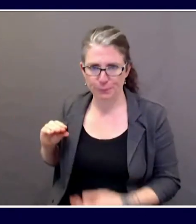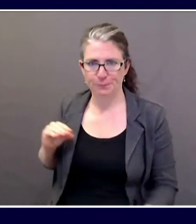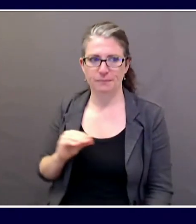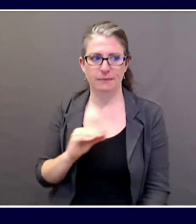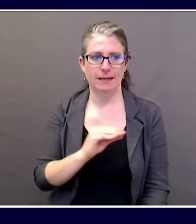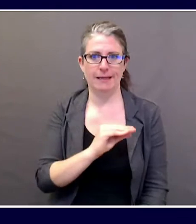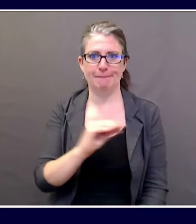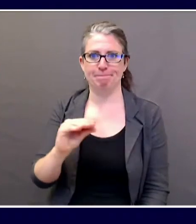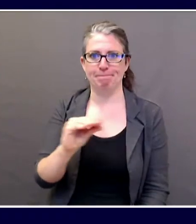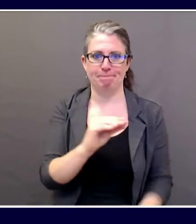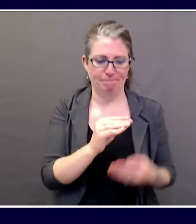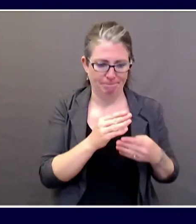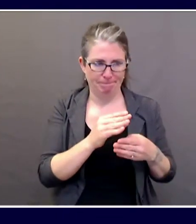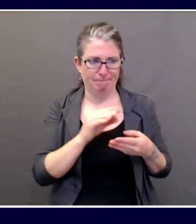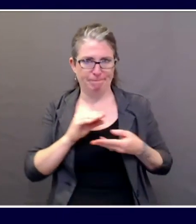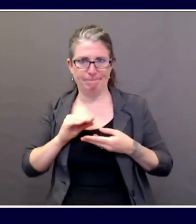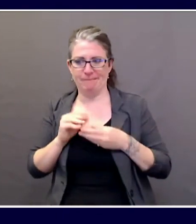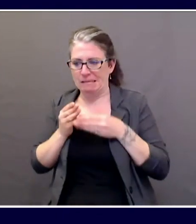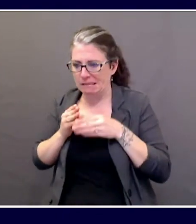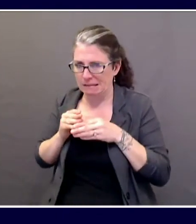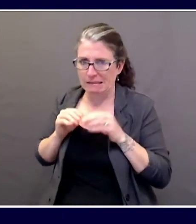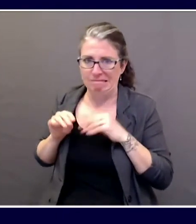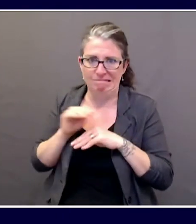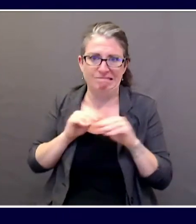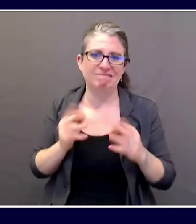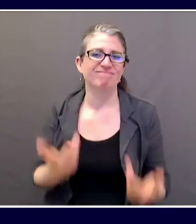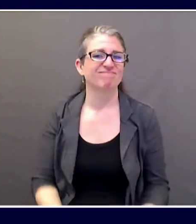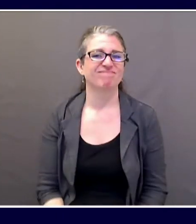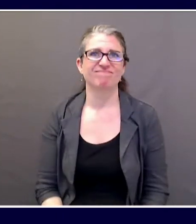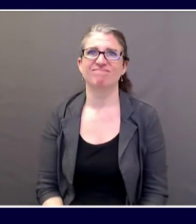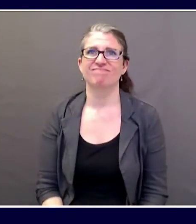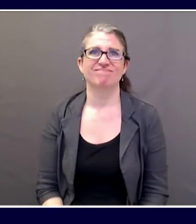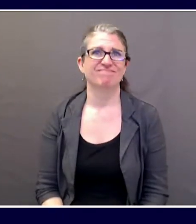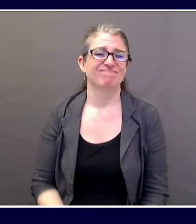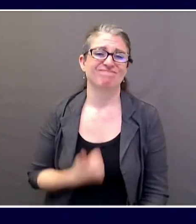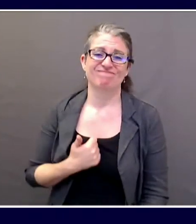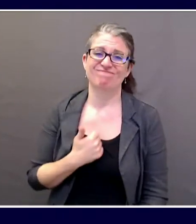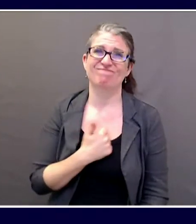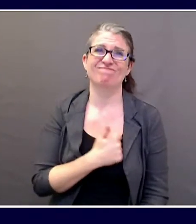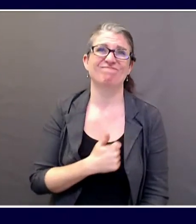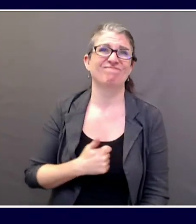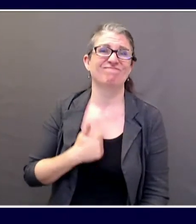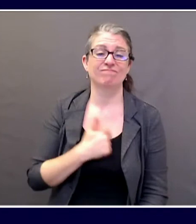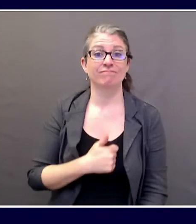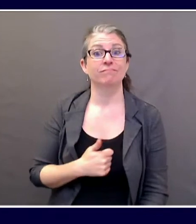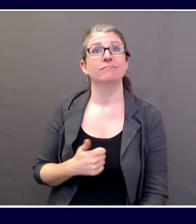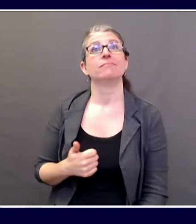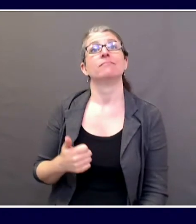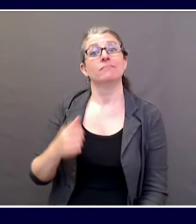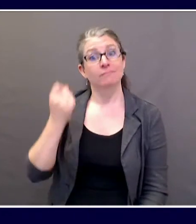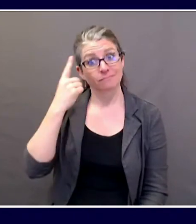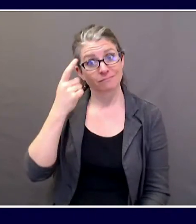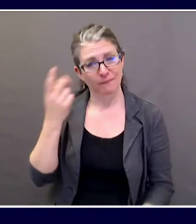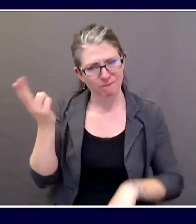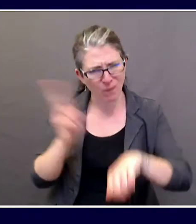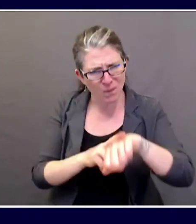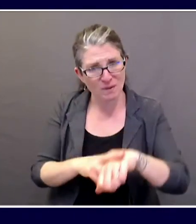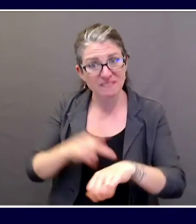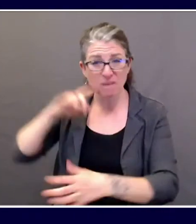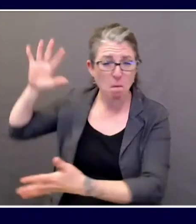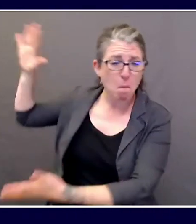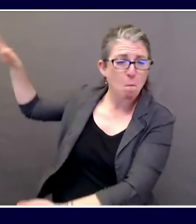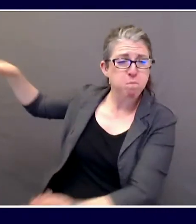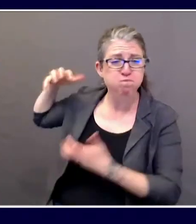their patients, their constituents. Would that were the case, I wish we had more supply coming in, but what you see on our